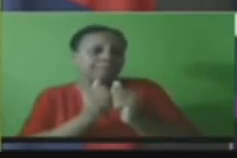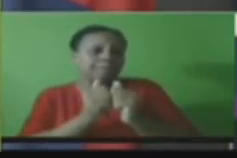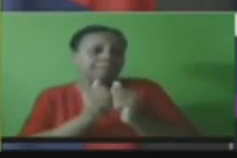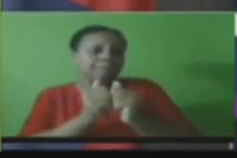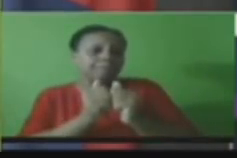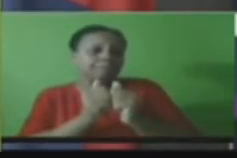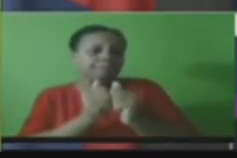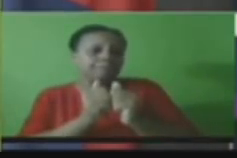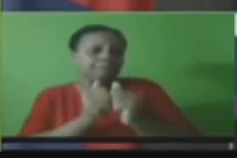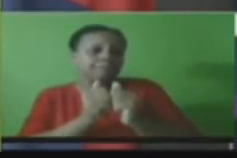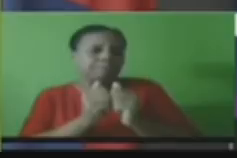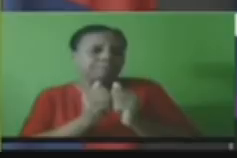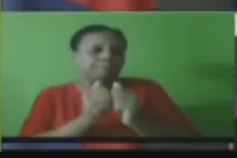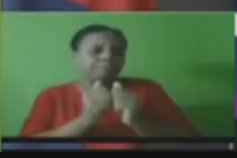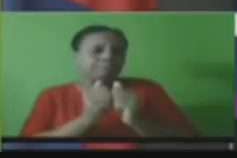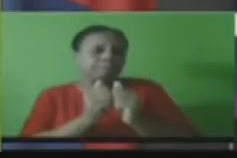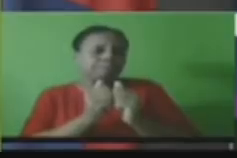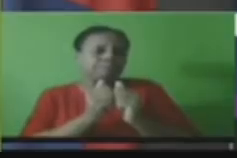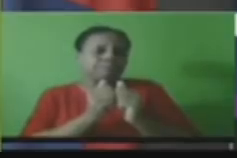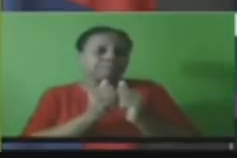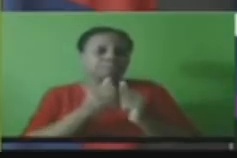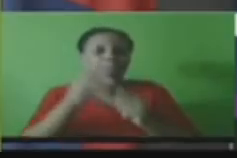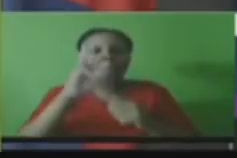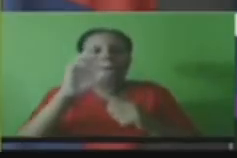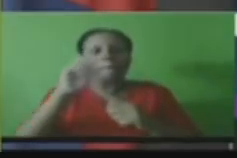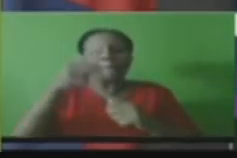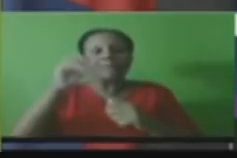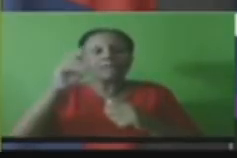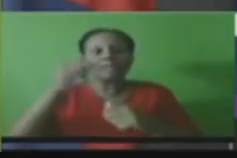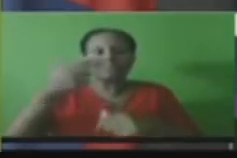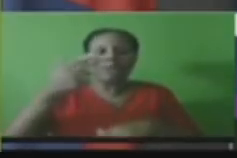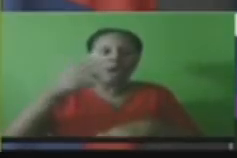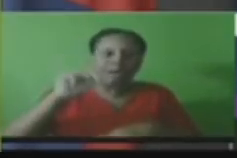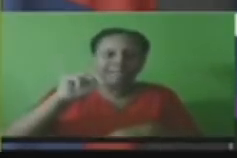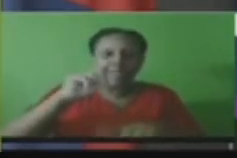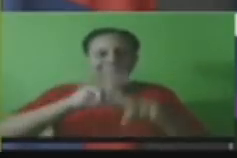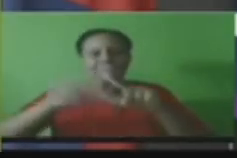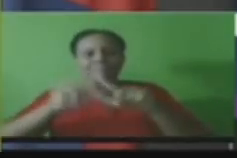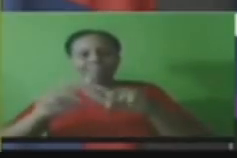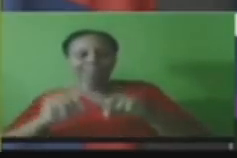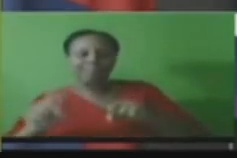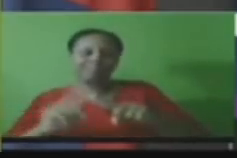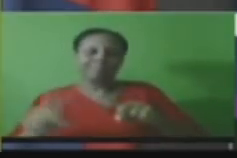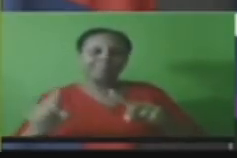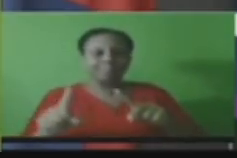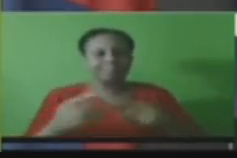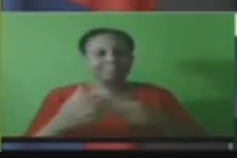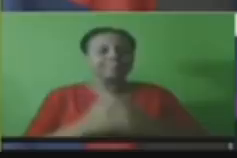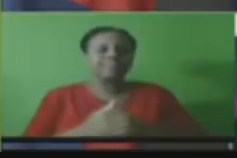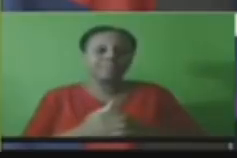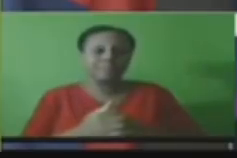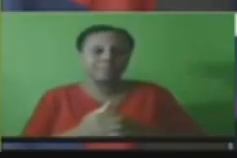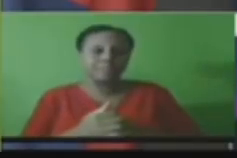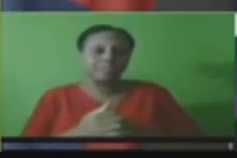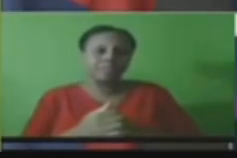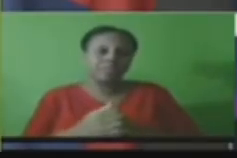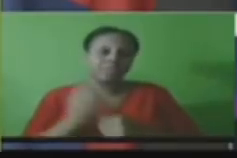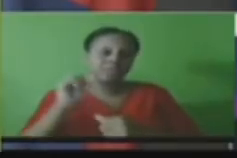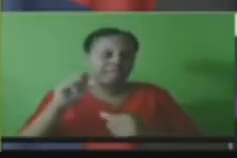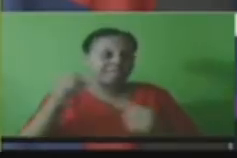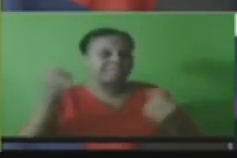it. So we are cognizant of all of that, and therefore we are concerned and we are